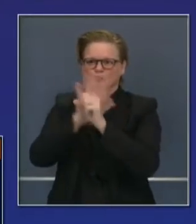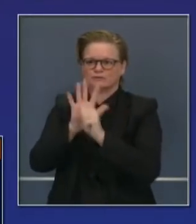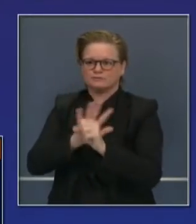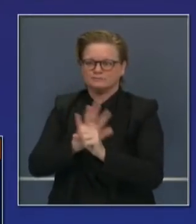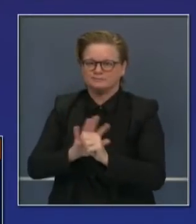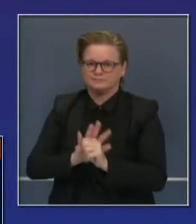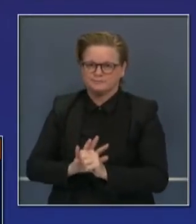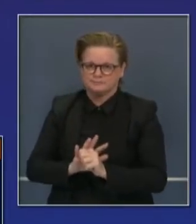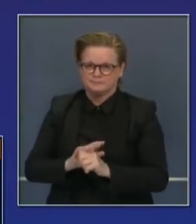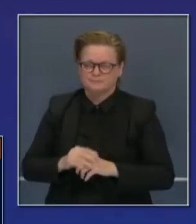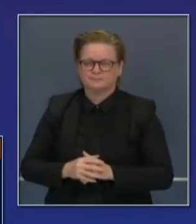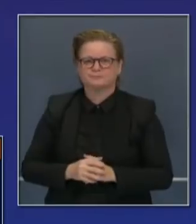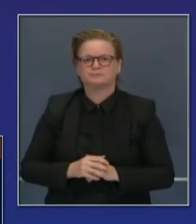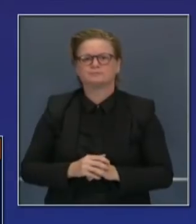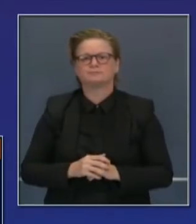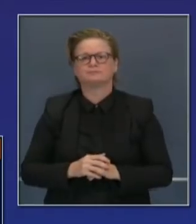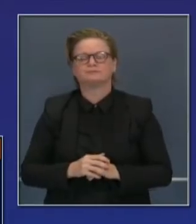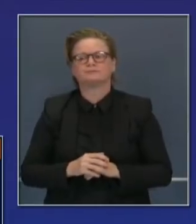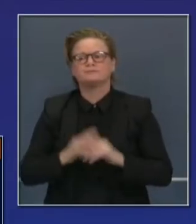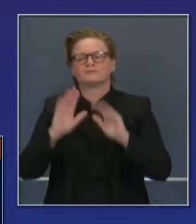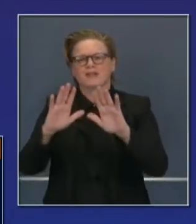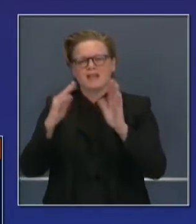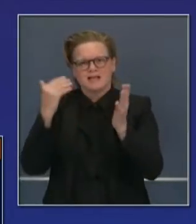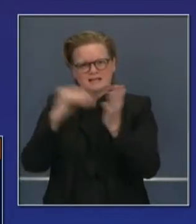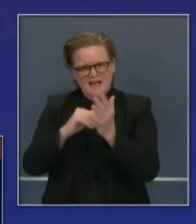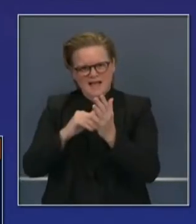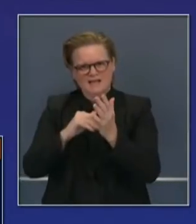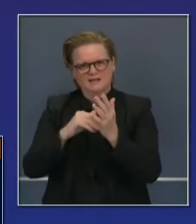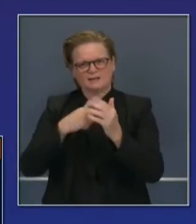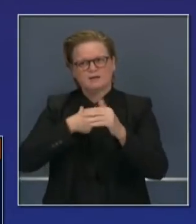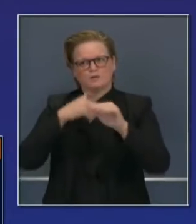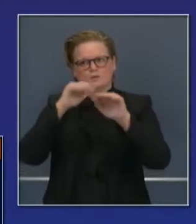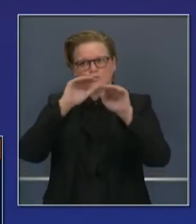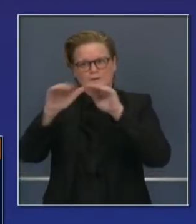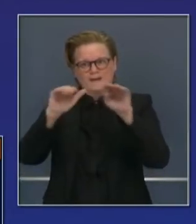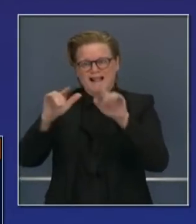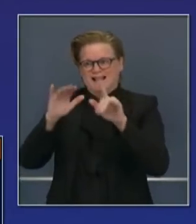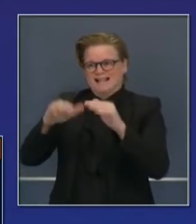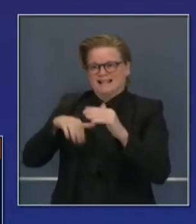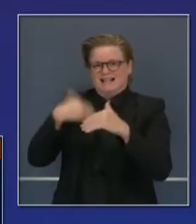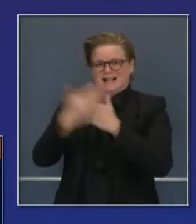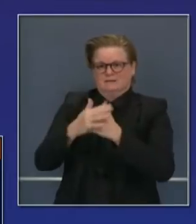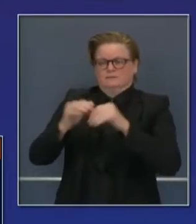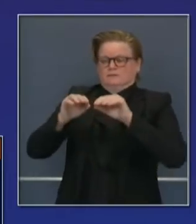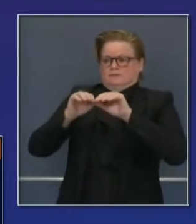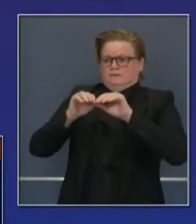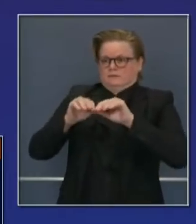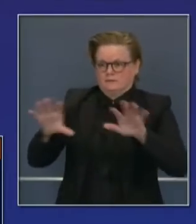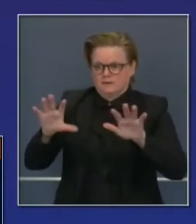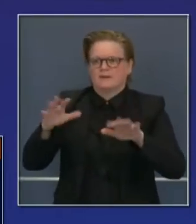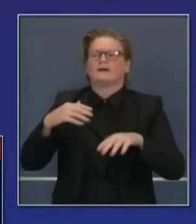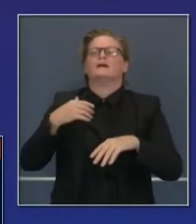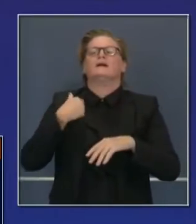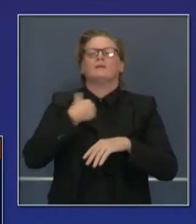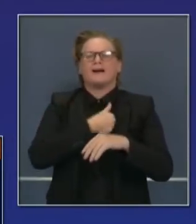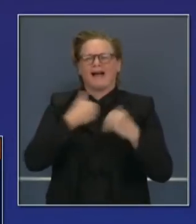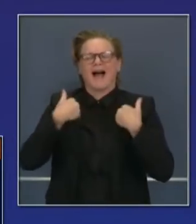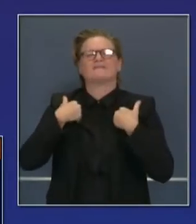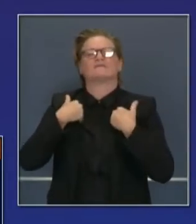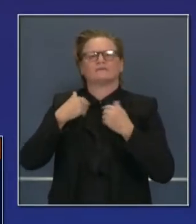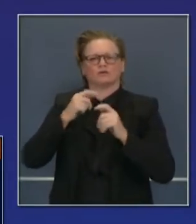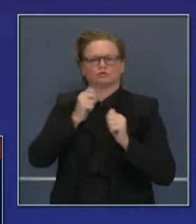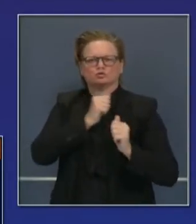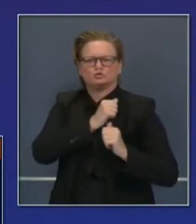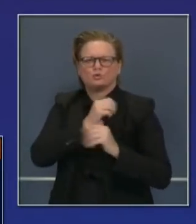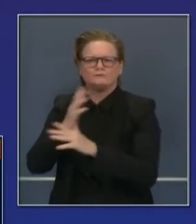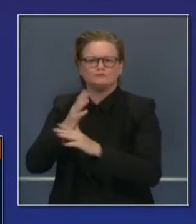you, in the subsequent distributions, we have a unique distribution strategy that distinguishes itself